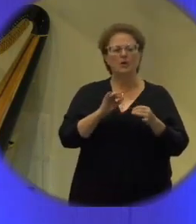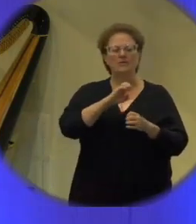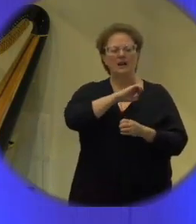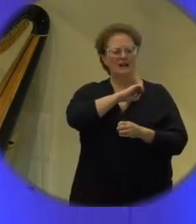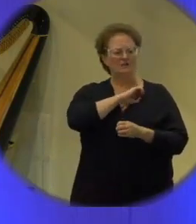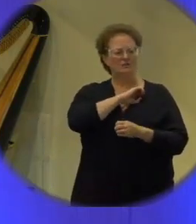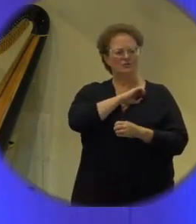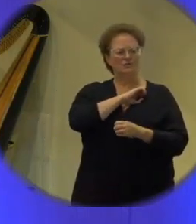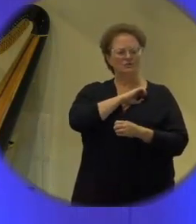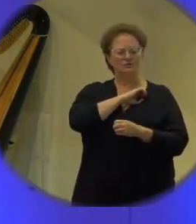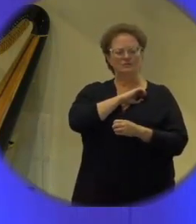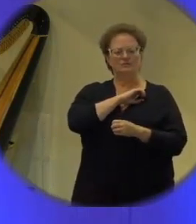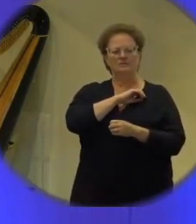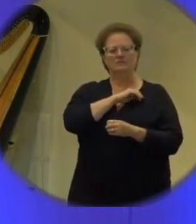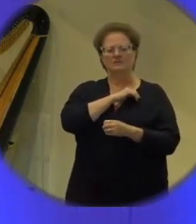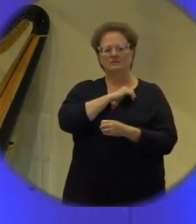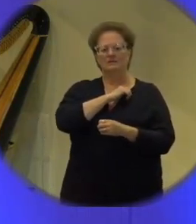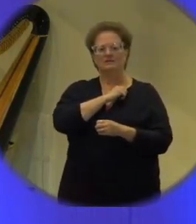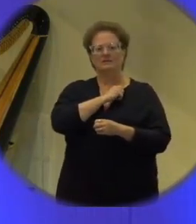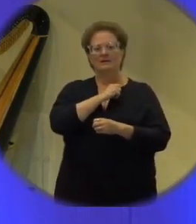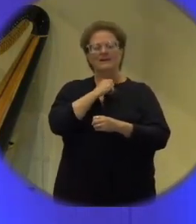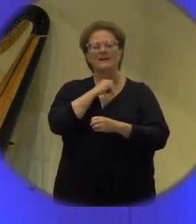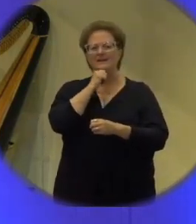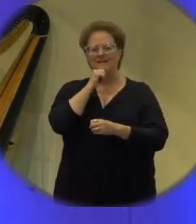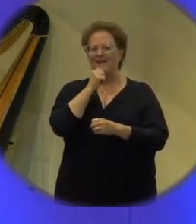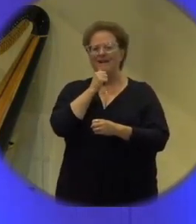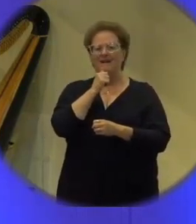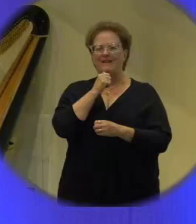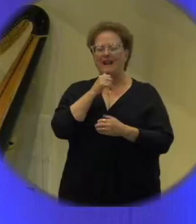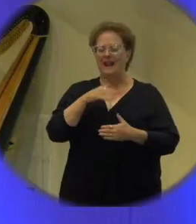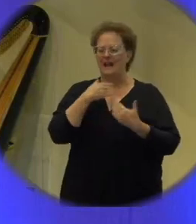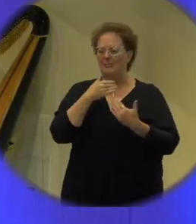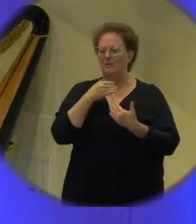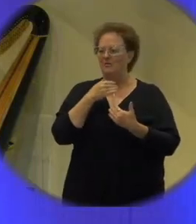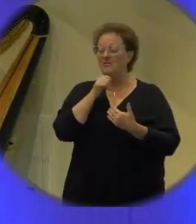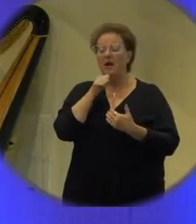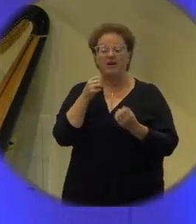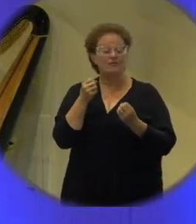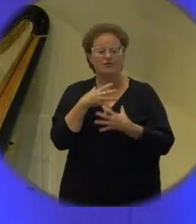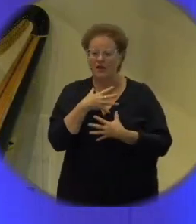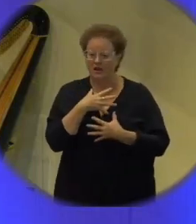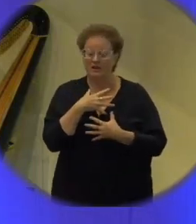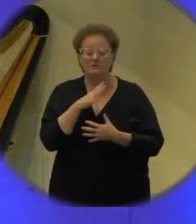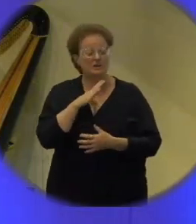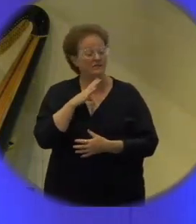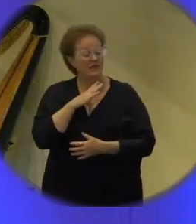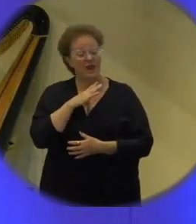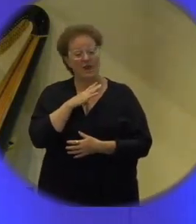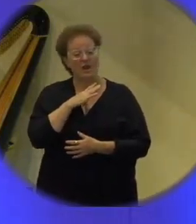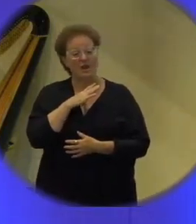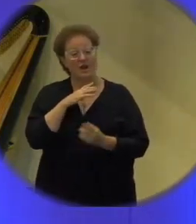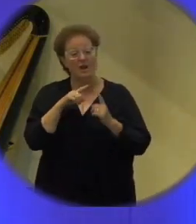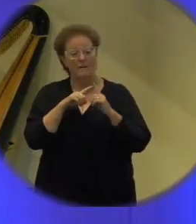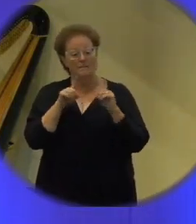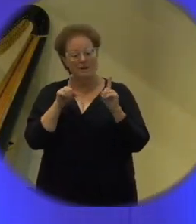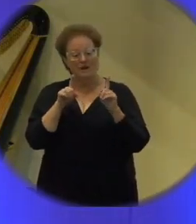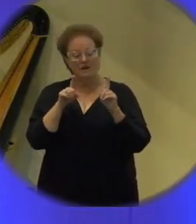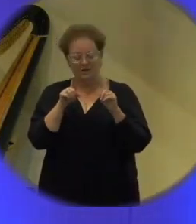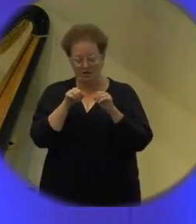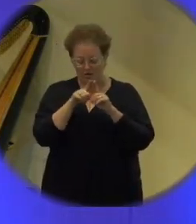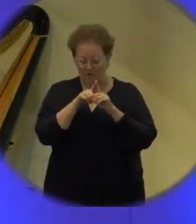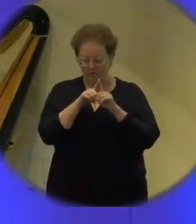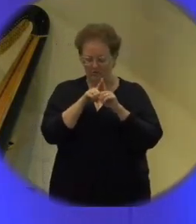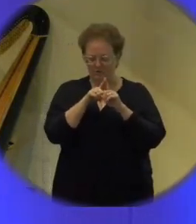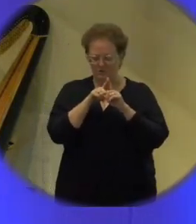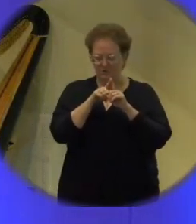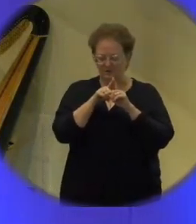us not to just be happy that we're unafraid. That's good. But also then to be those unafraid